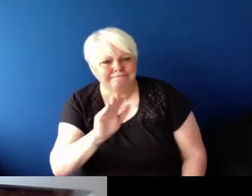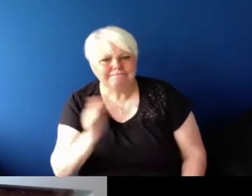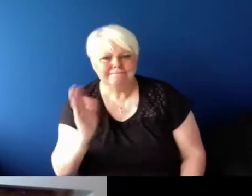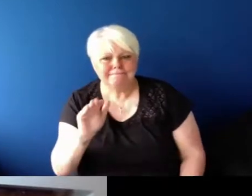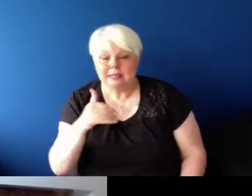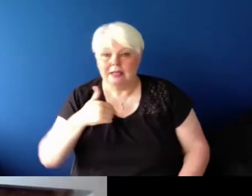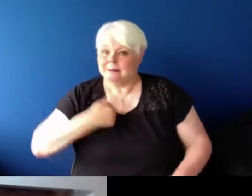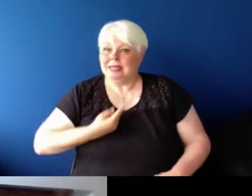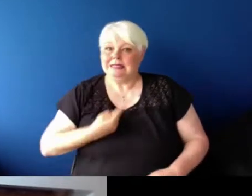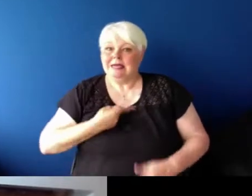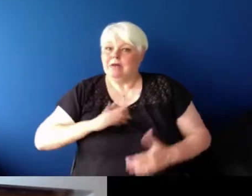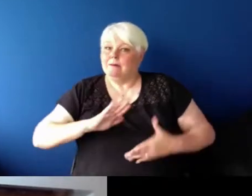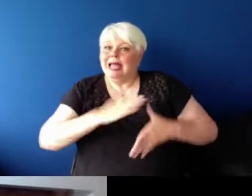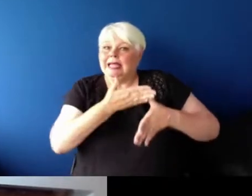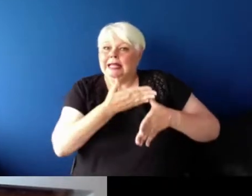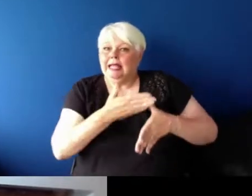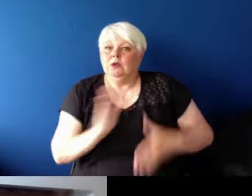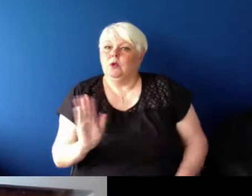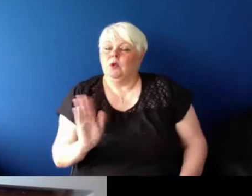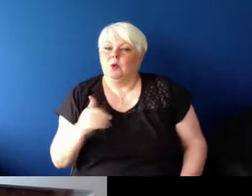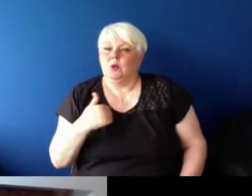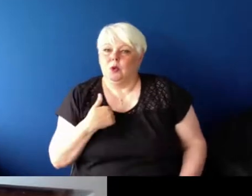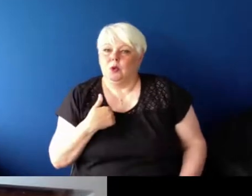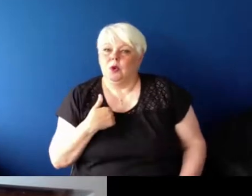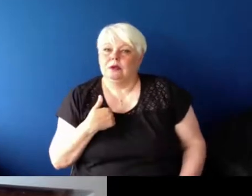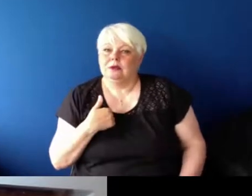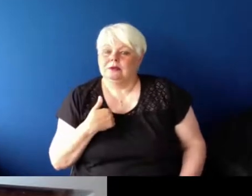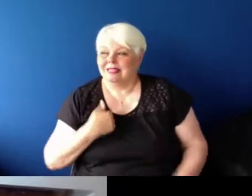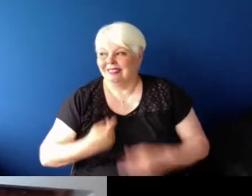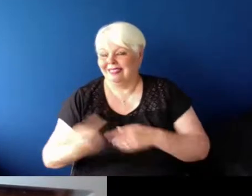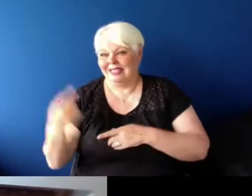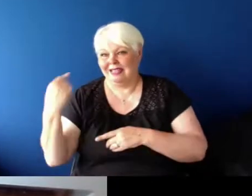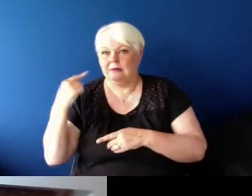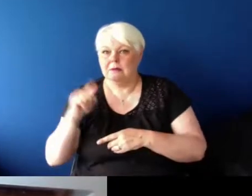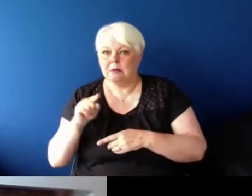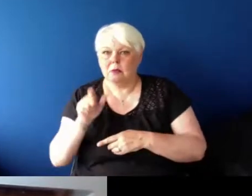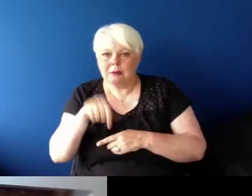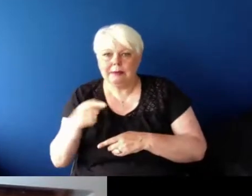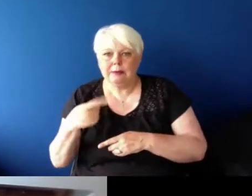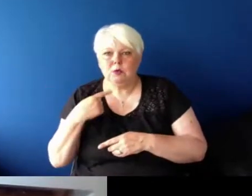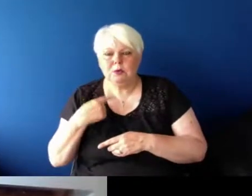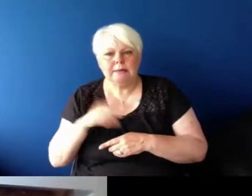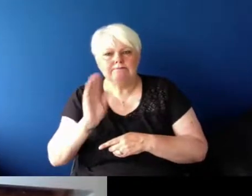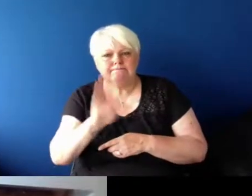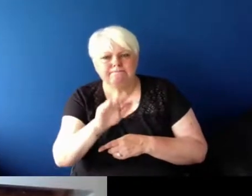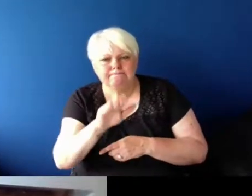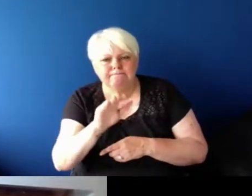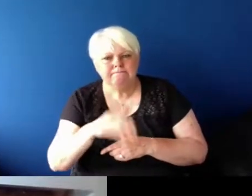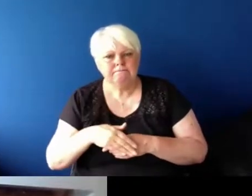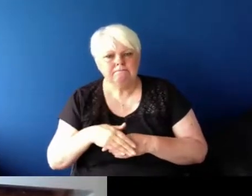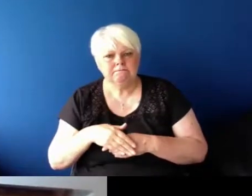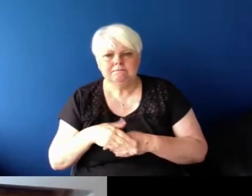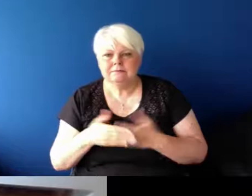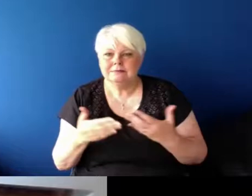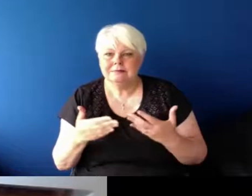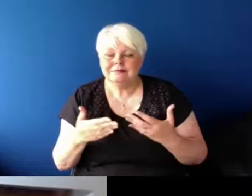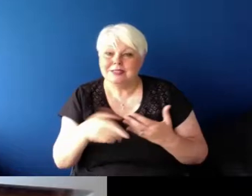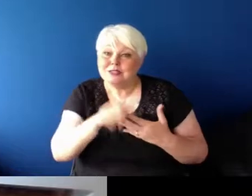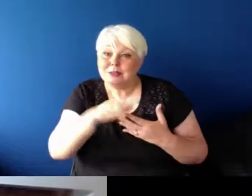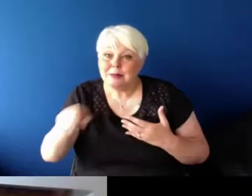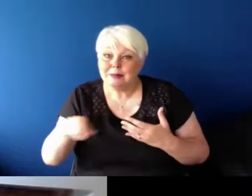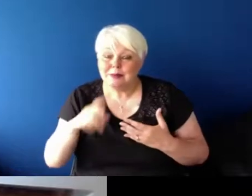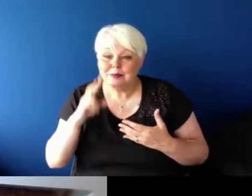pioneer in that, you know, that time in that place, but there were pioneers and there were people that actually saw this